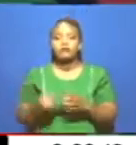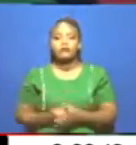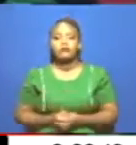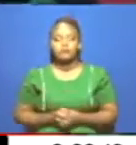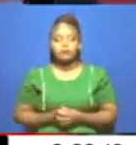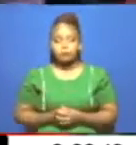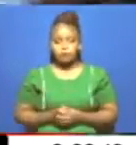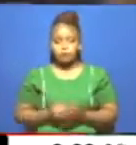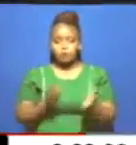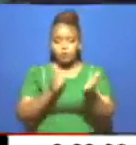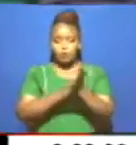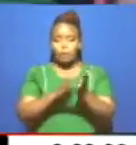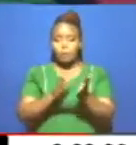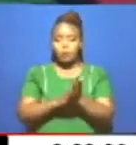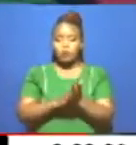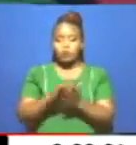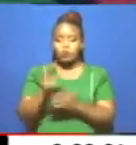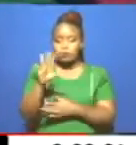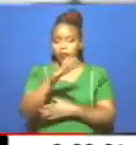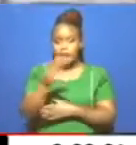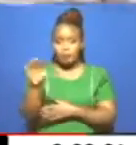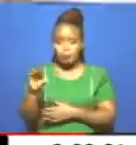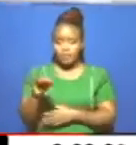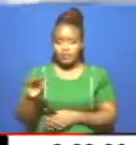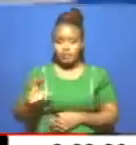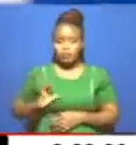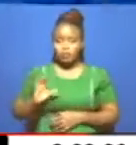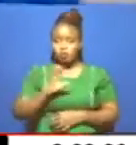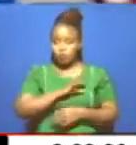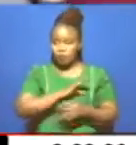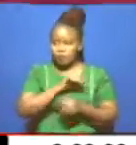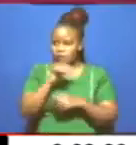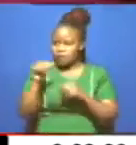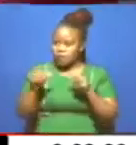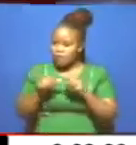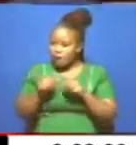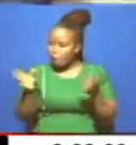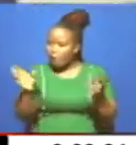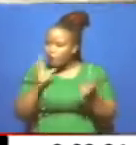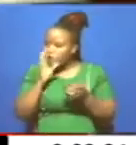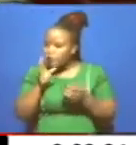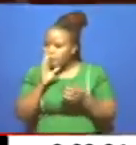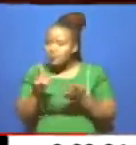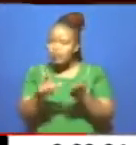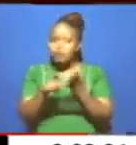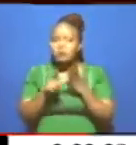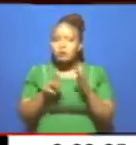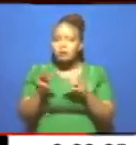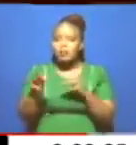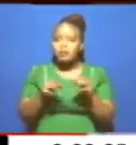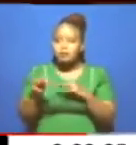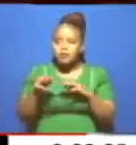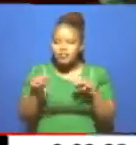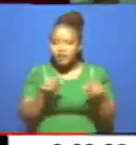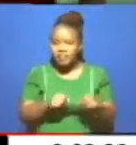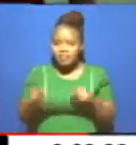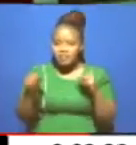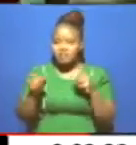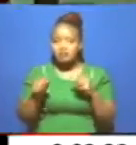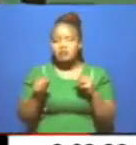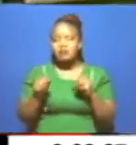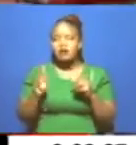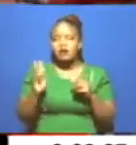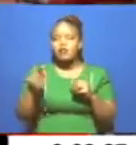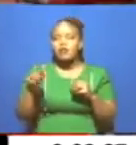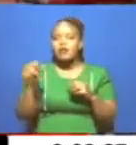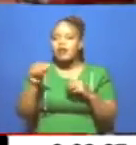Proposals by the Budget and Appropriations Committee on the medium-term debt management strategy saw MPs differ on the proposals on